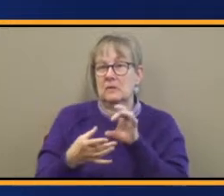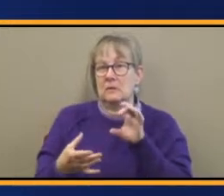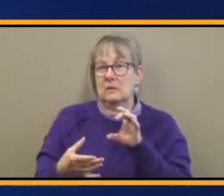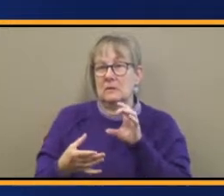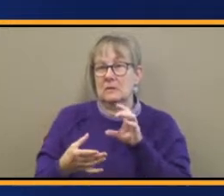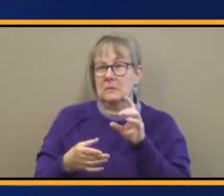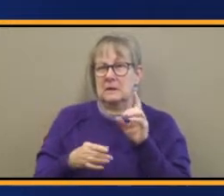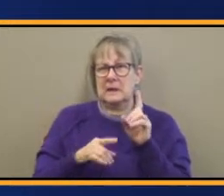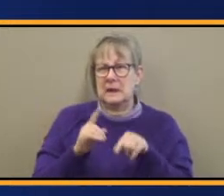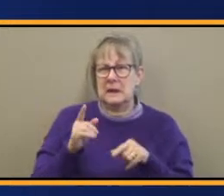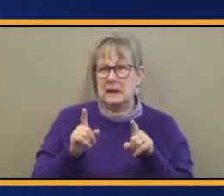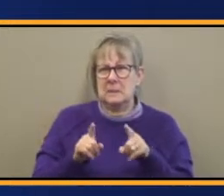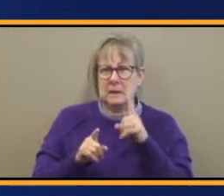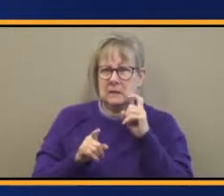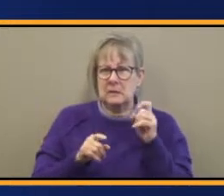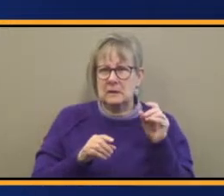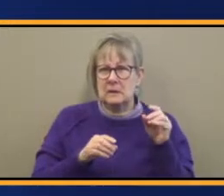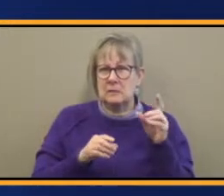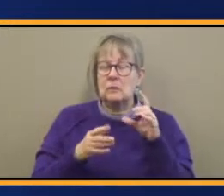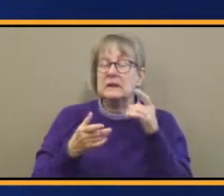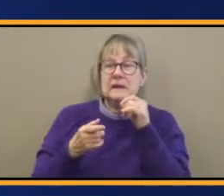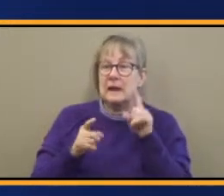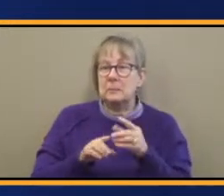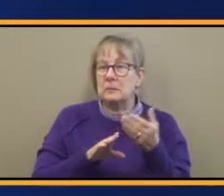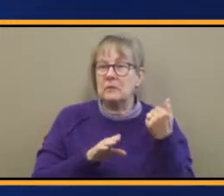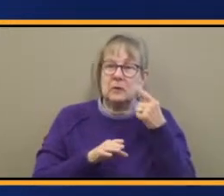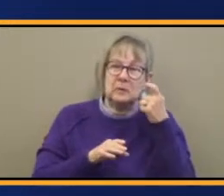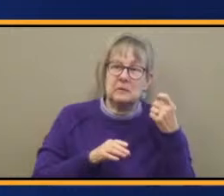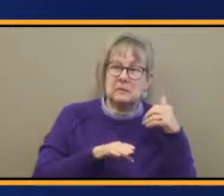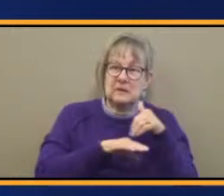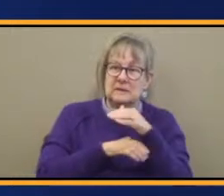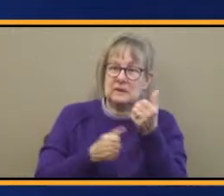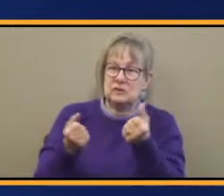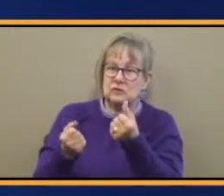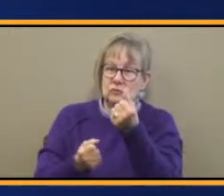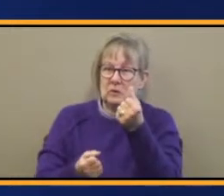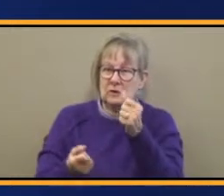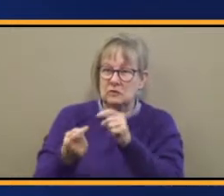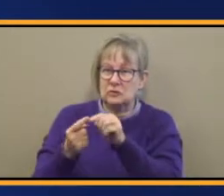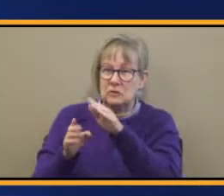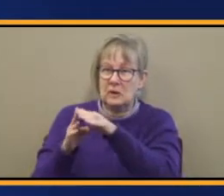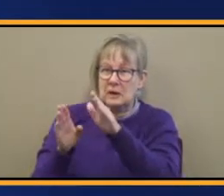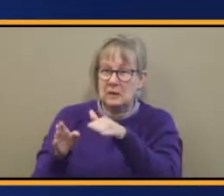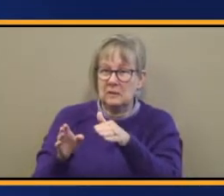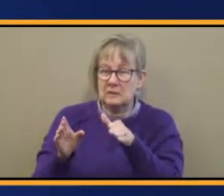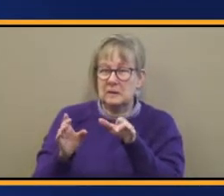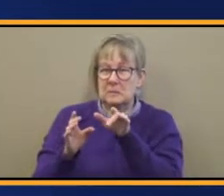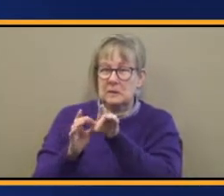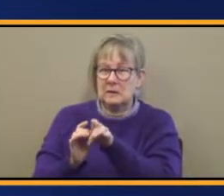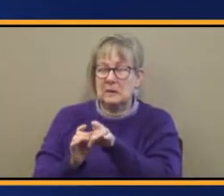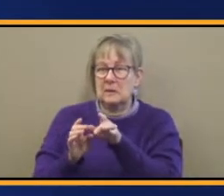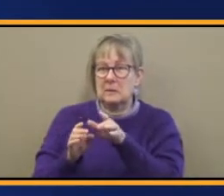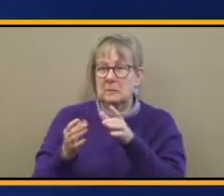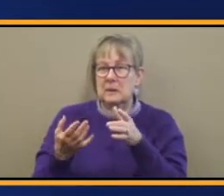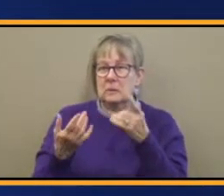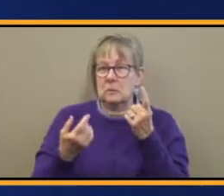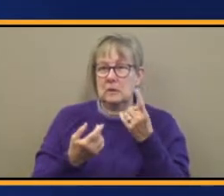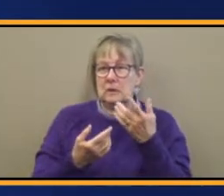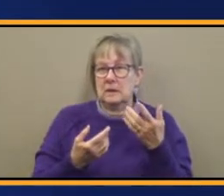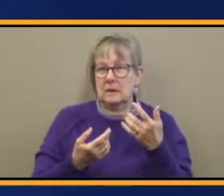mobilize a truck to your house and get them back on. So one of the things I did want